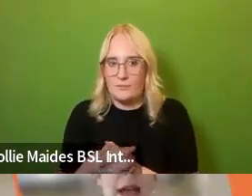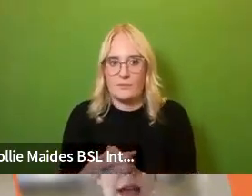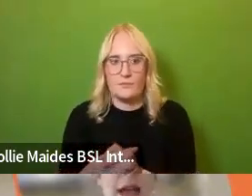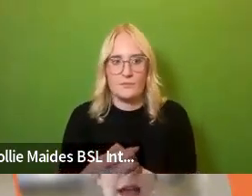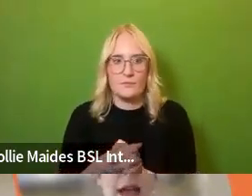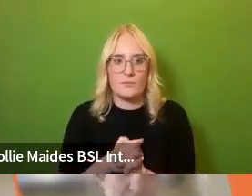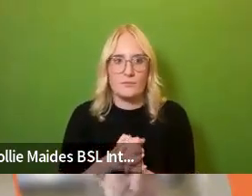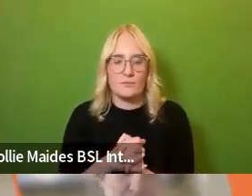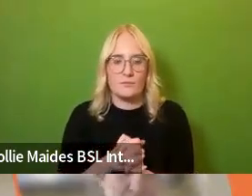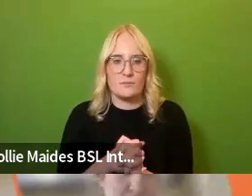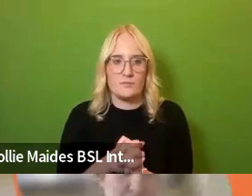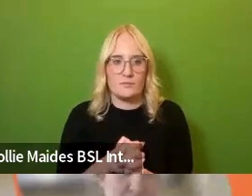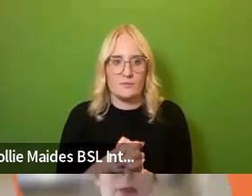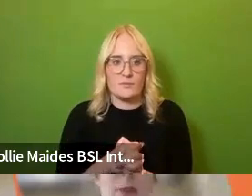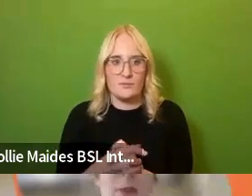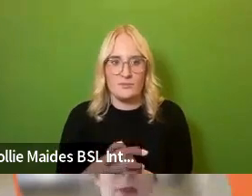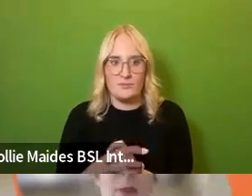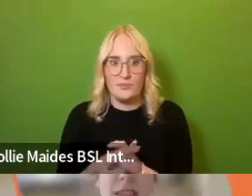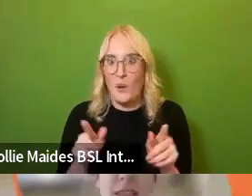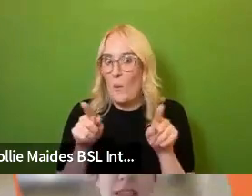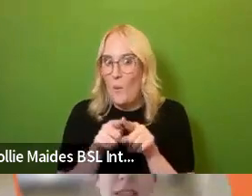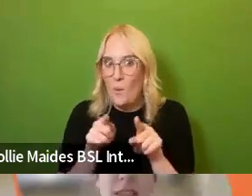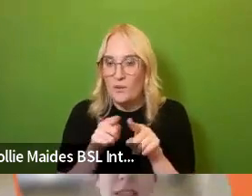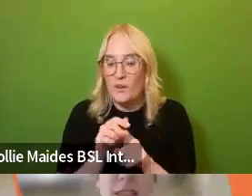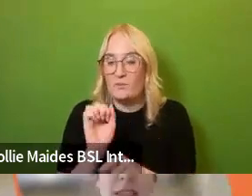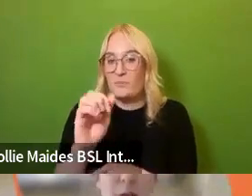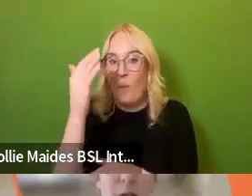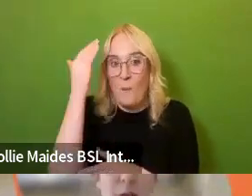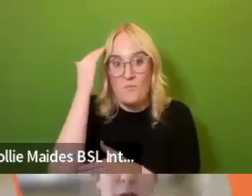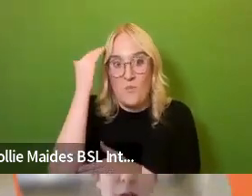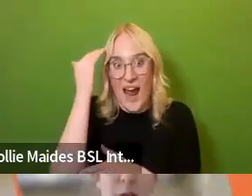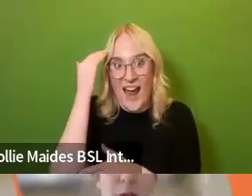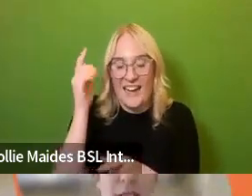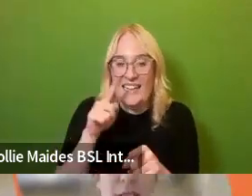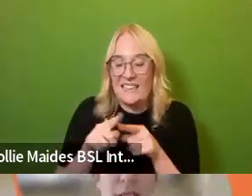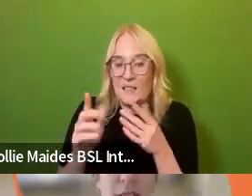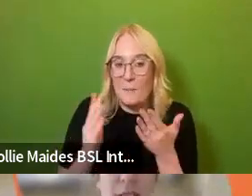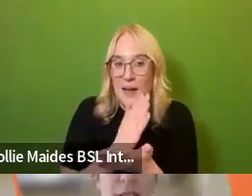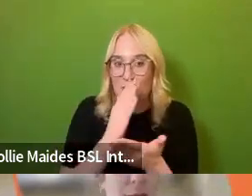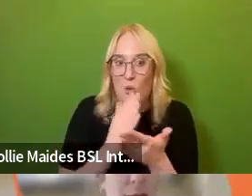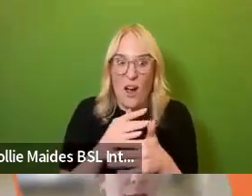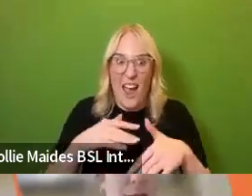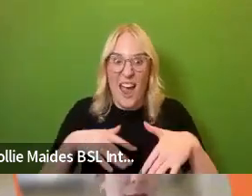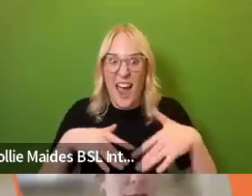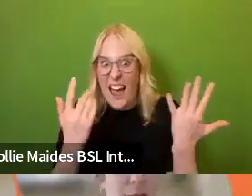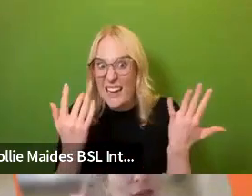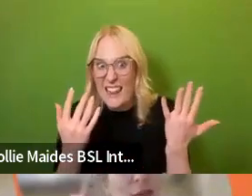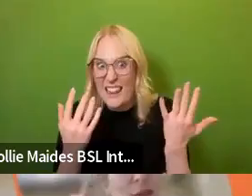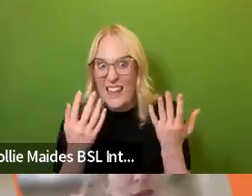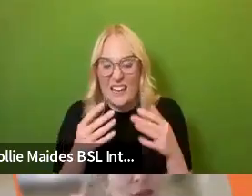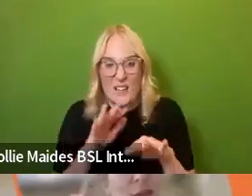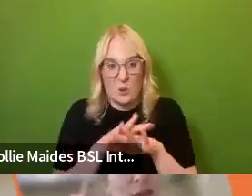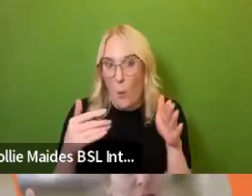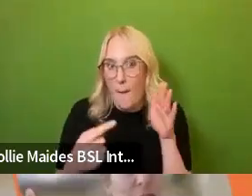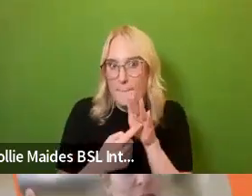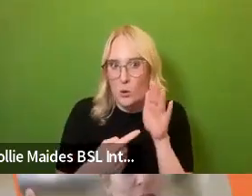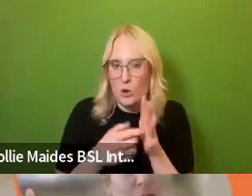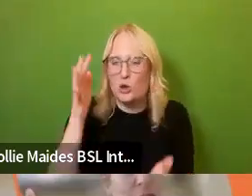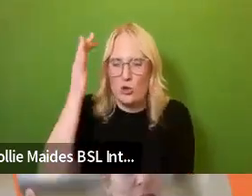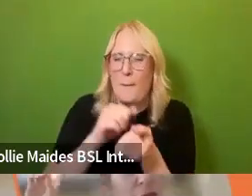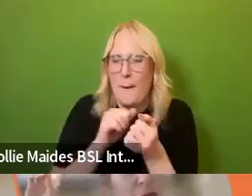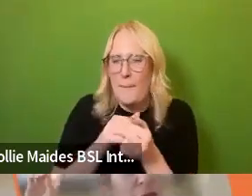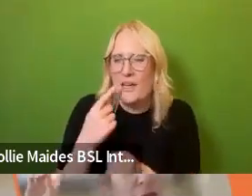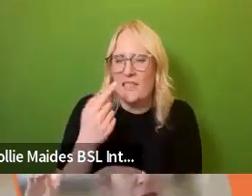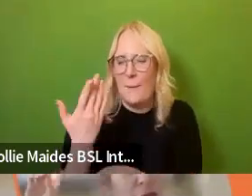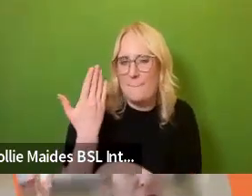And there's another piece. The brain needs to filter out unimportant sensory input. So do you remember at the beginning I mentioned about